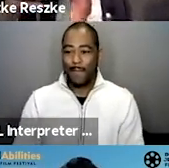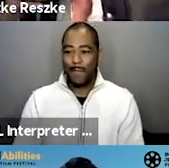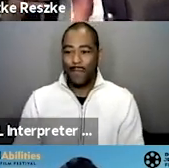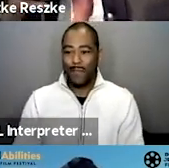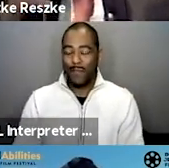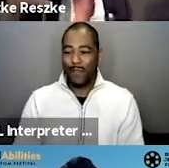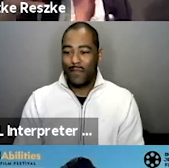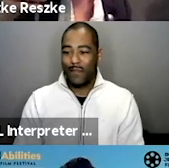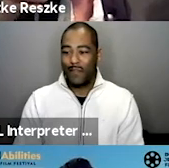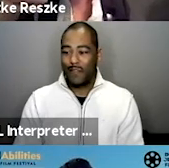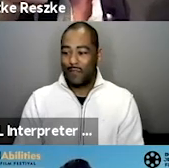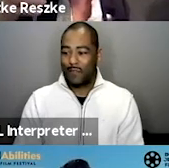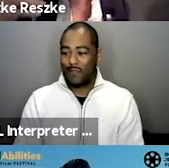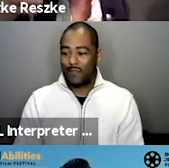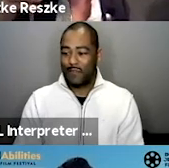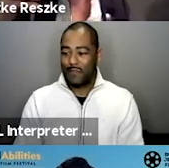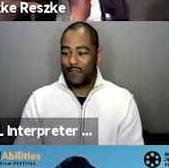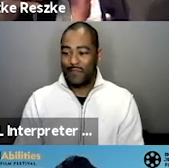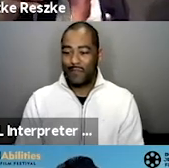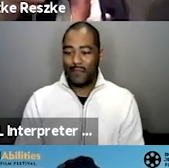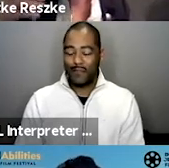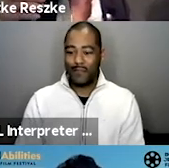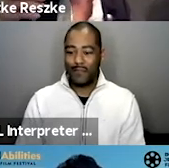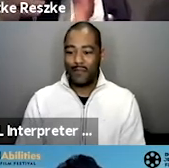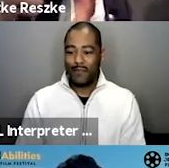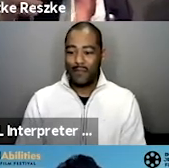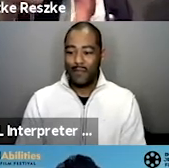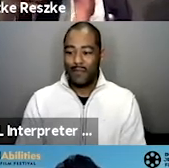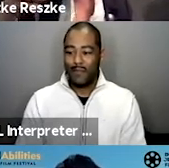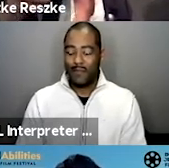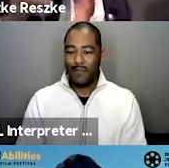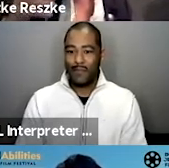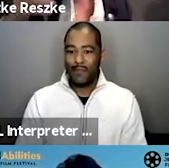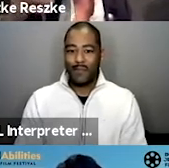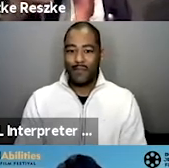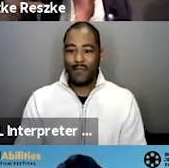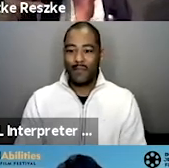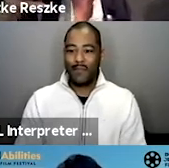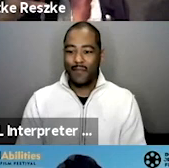you. 10 years. Mazel. Congratulations. Salute.